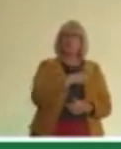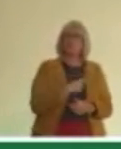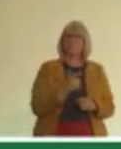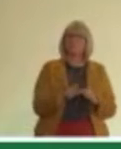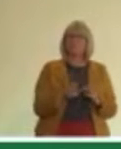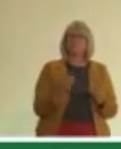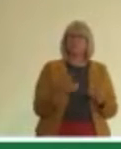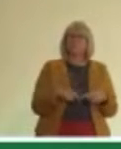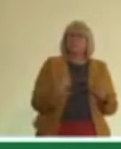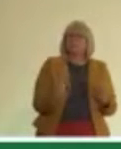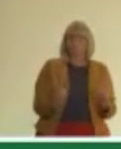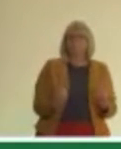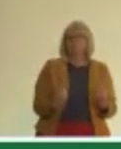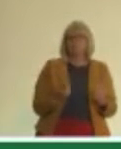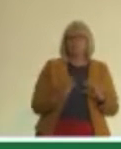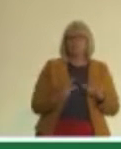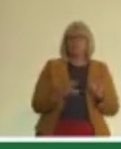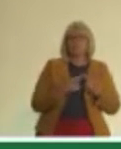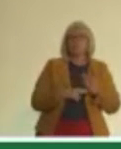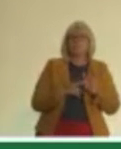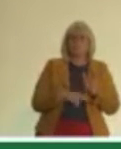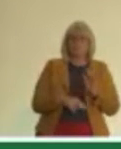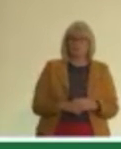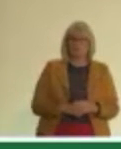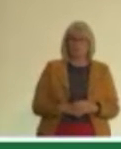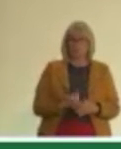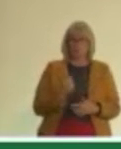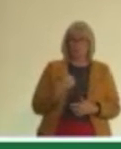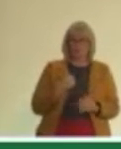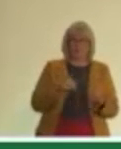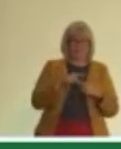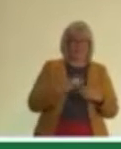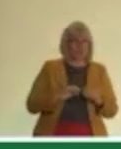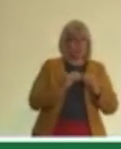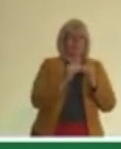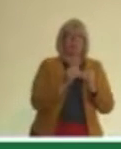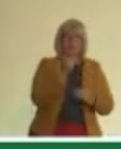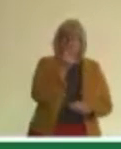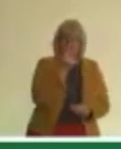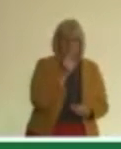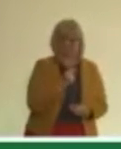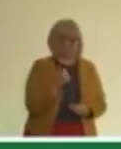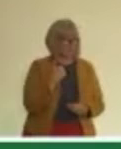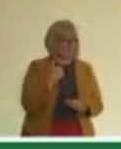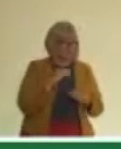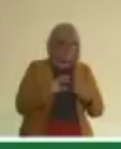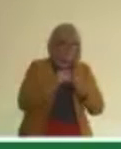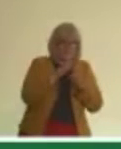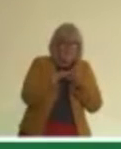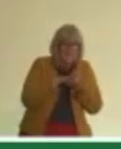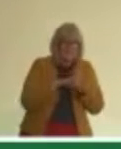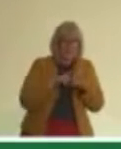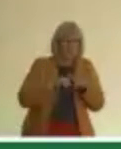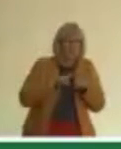when Richie joined me on stage, we are creating what is possible. We are redefining norms. We are breaking molds. We